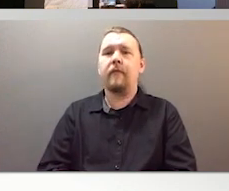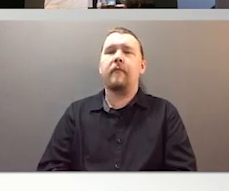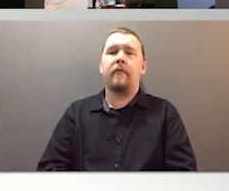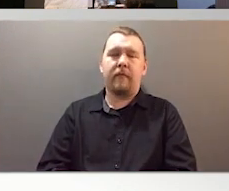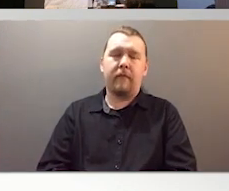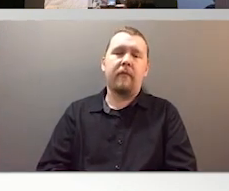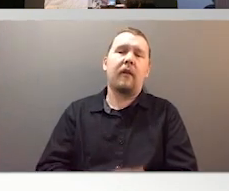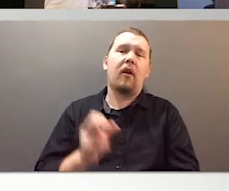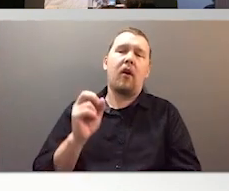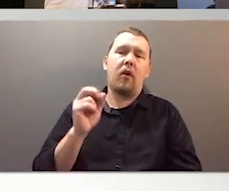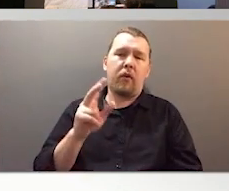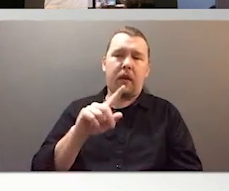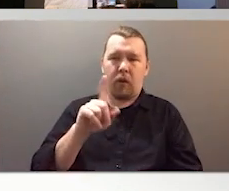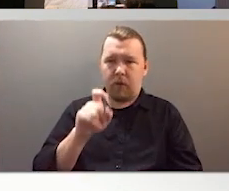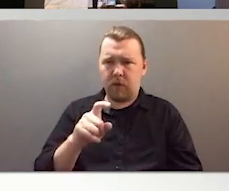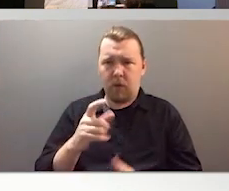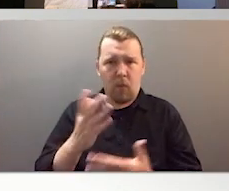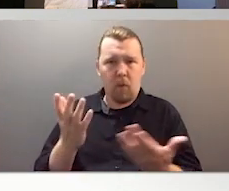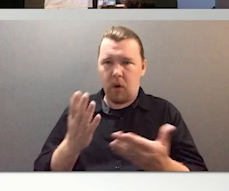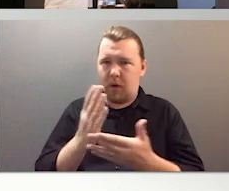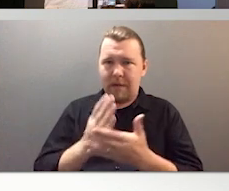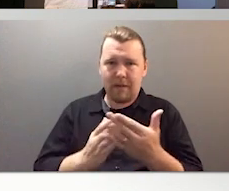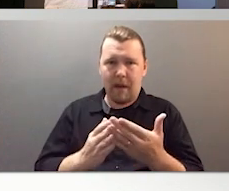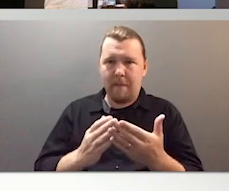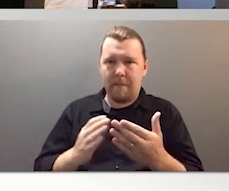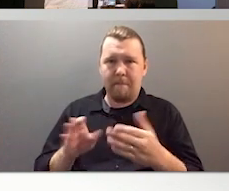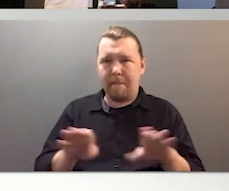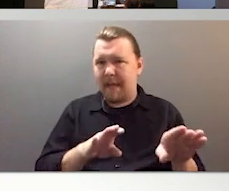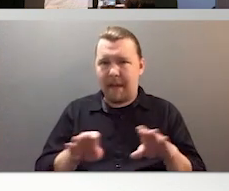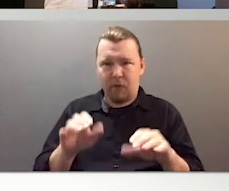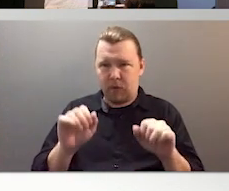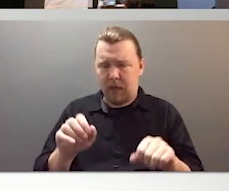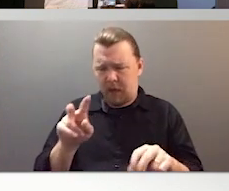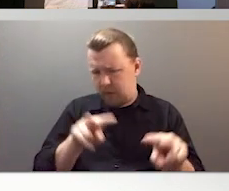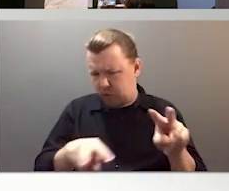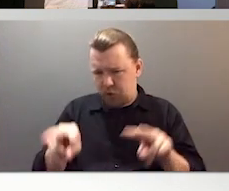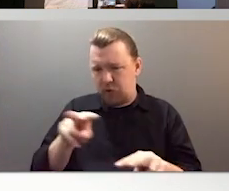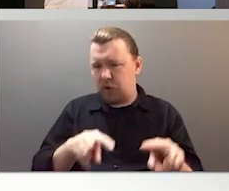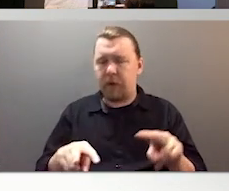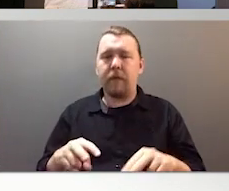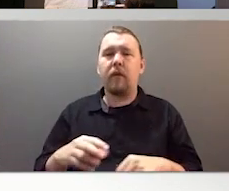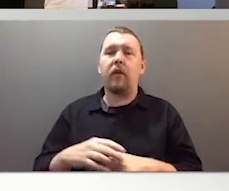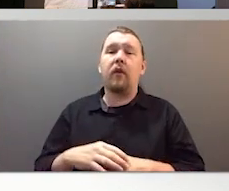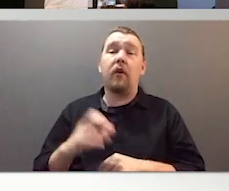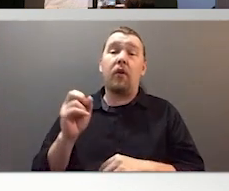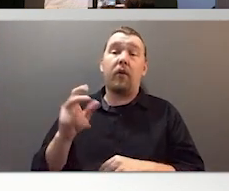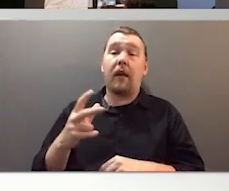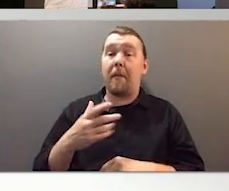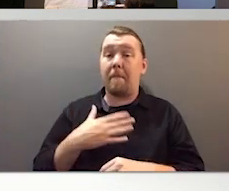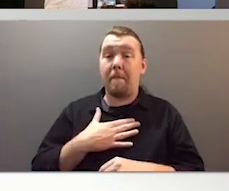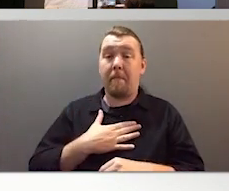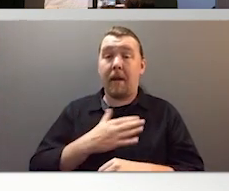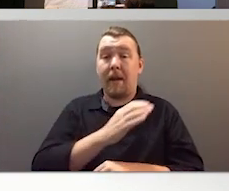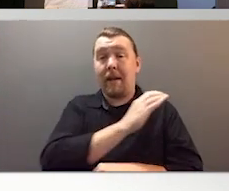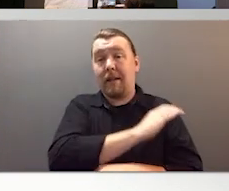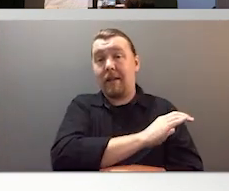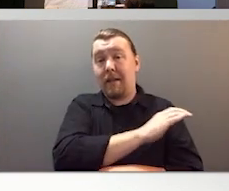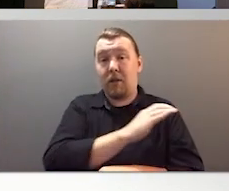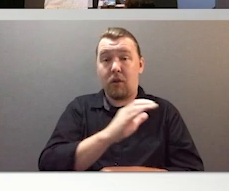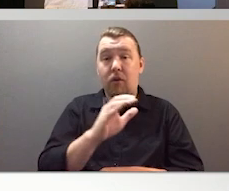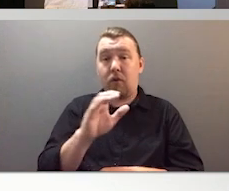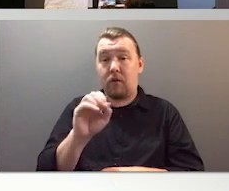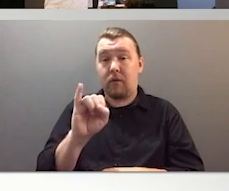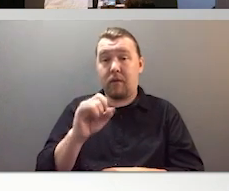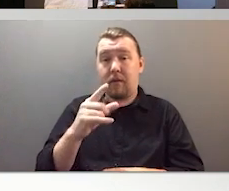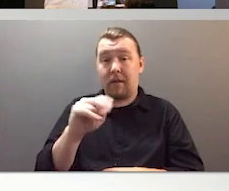clinical signs usually are, I don't even do sensory processing measures anymore, because I do want